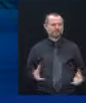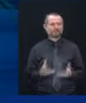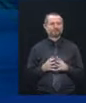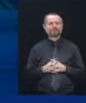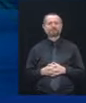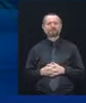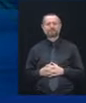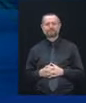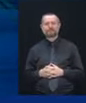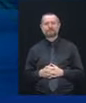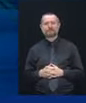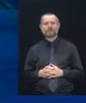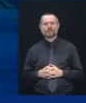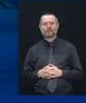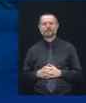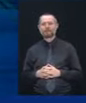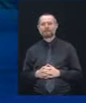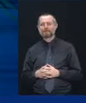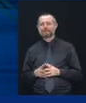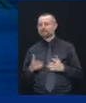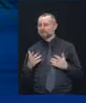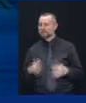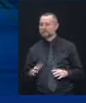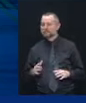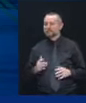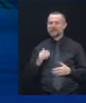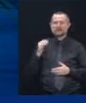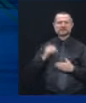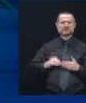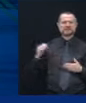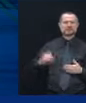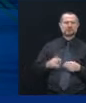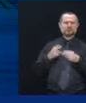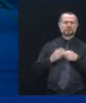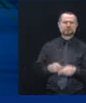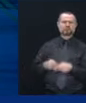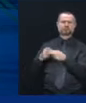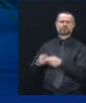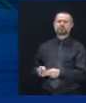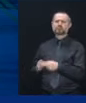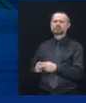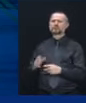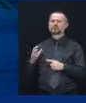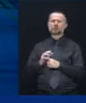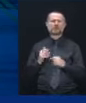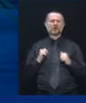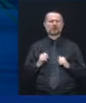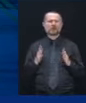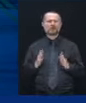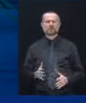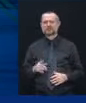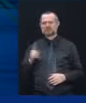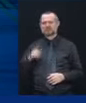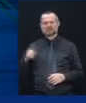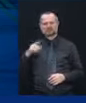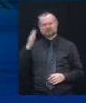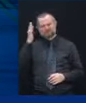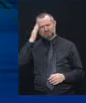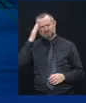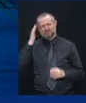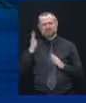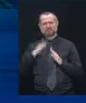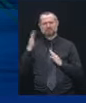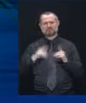events. And they've already put together a list of really great performers, many of whom have